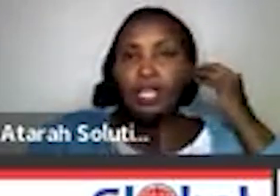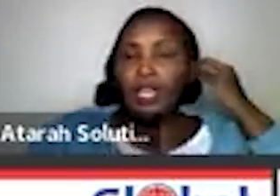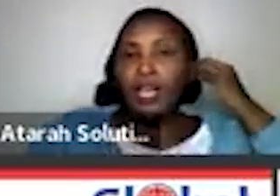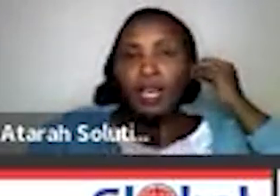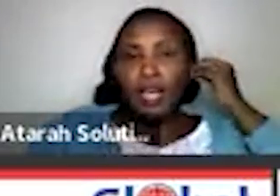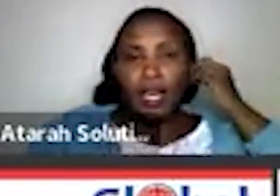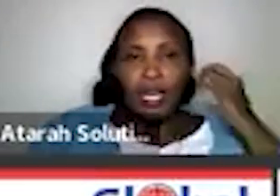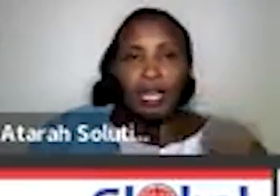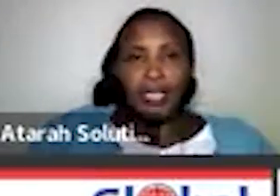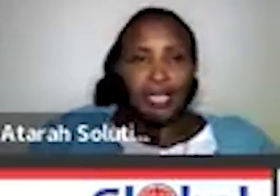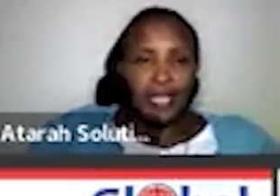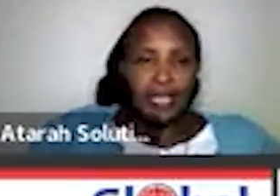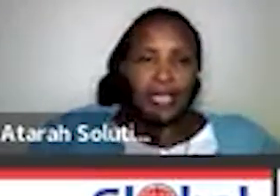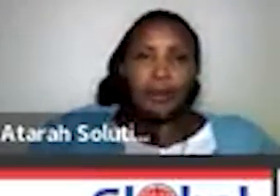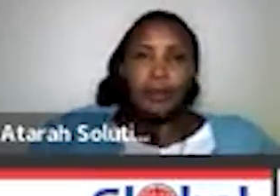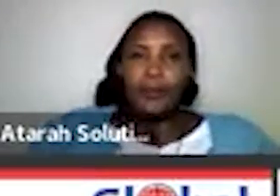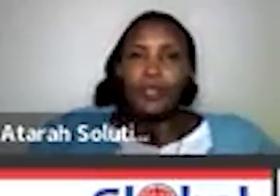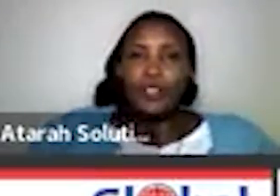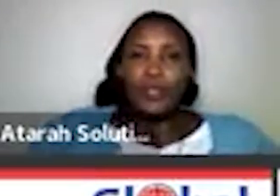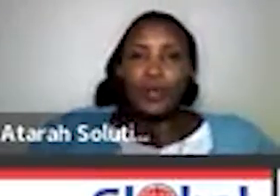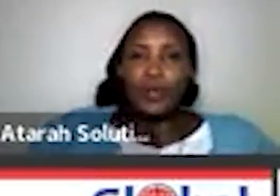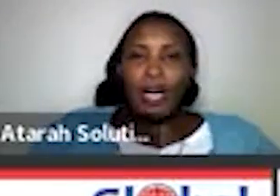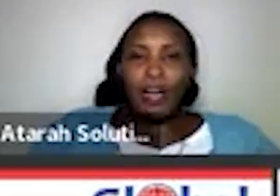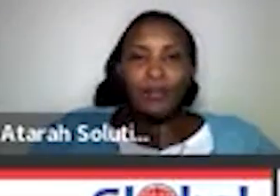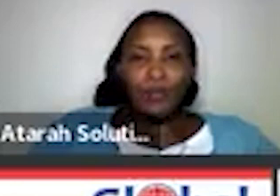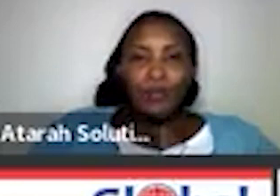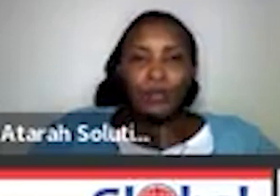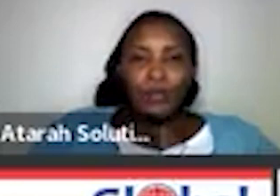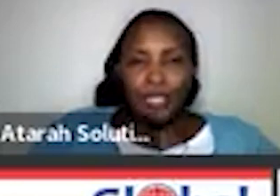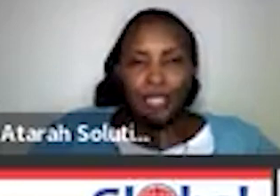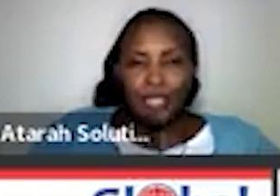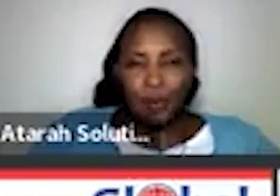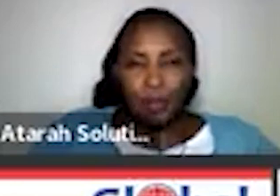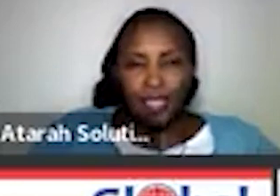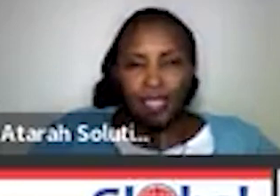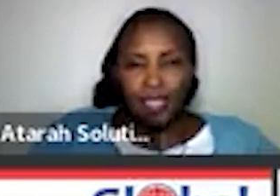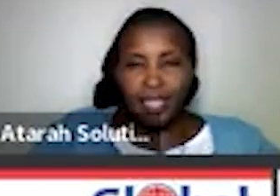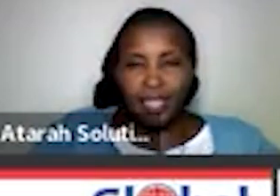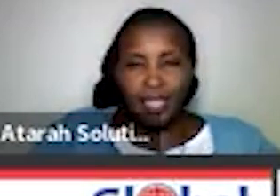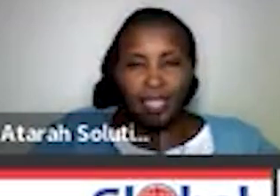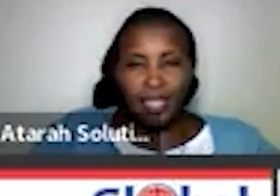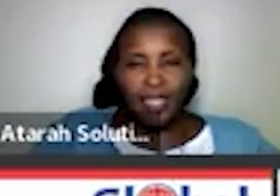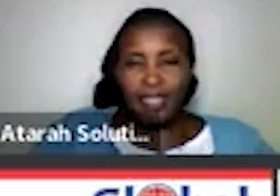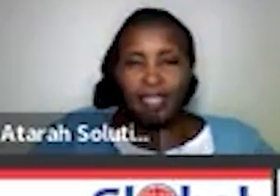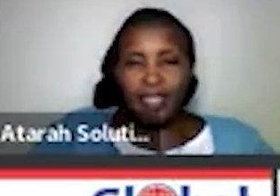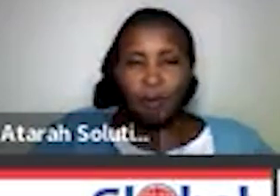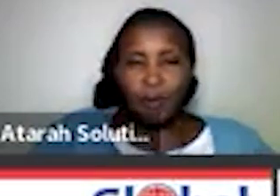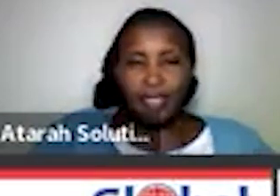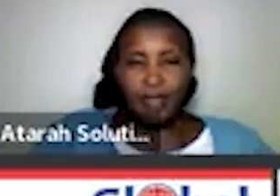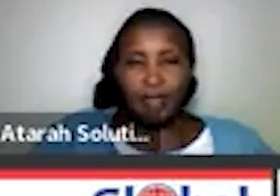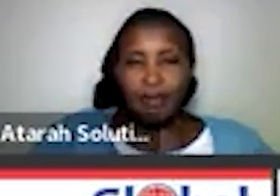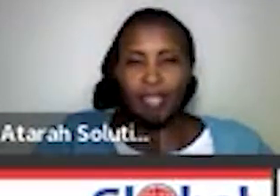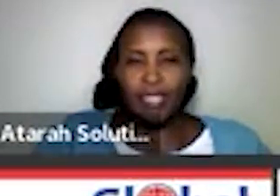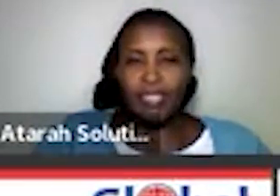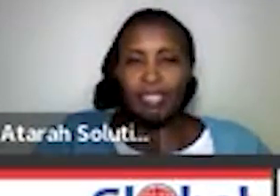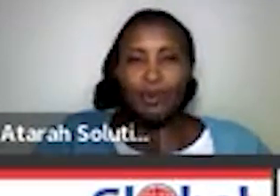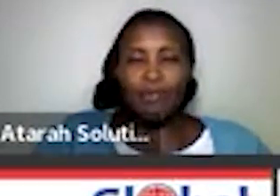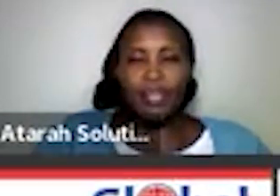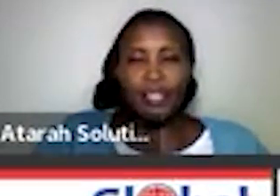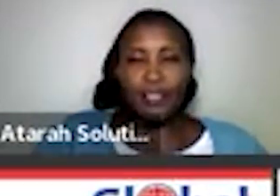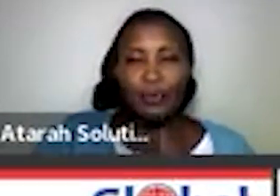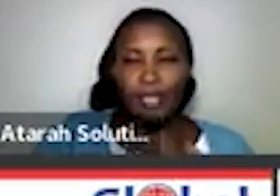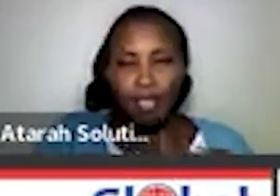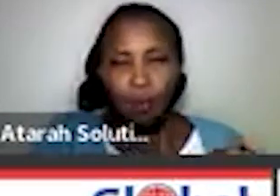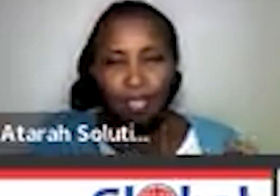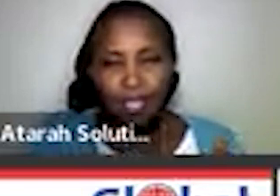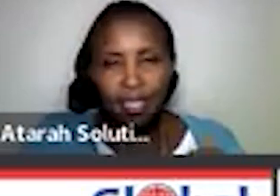gadget. And yeah, so have you been networking, and what are some of the things that you have